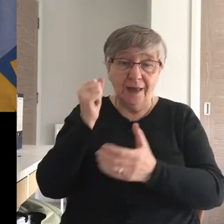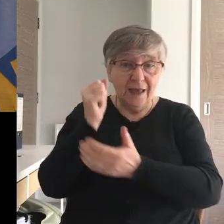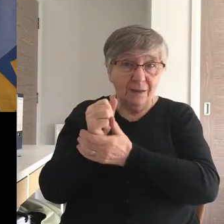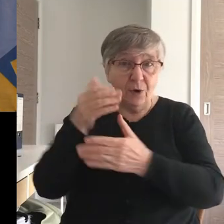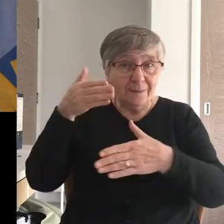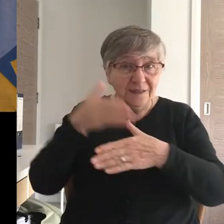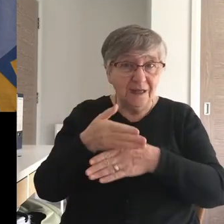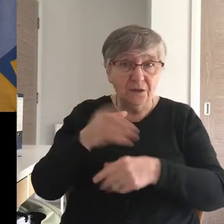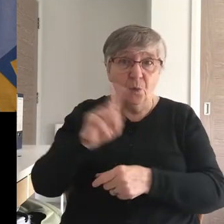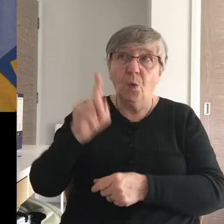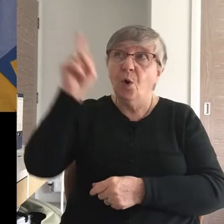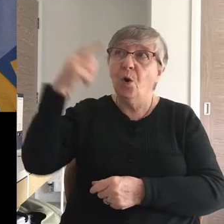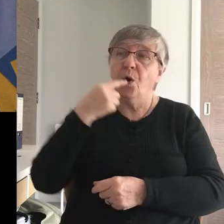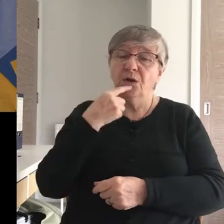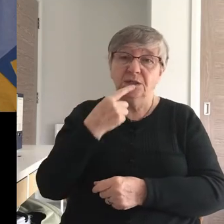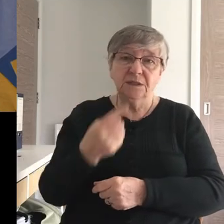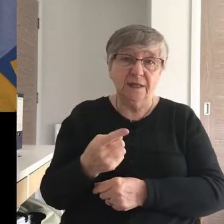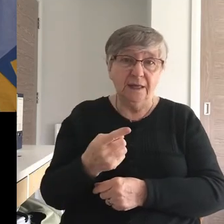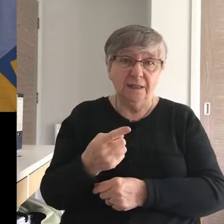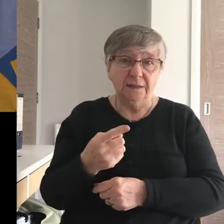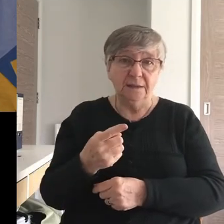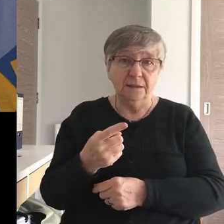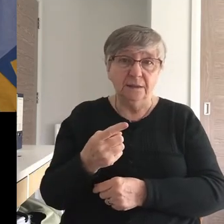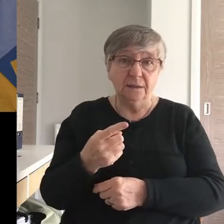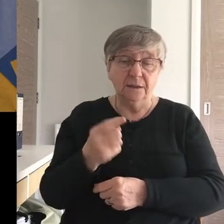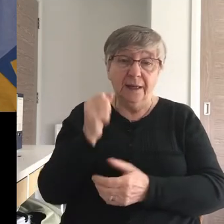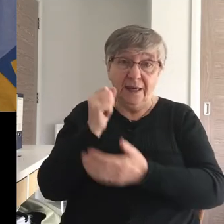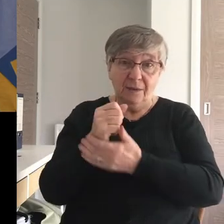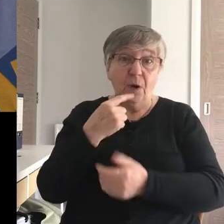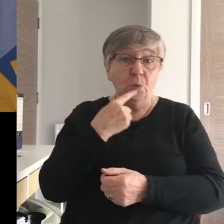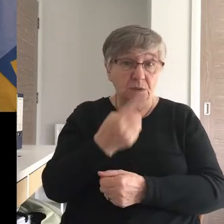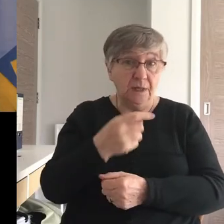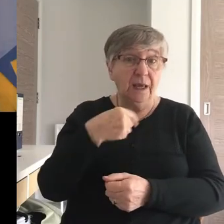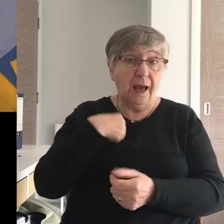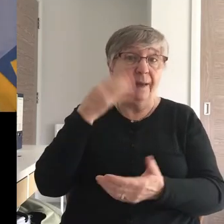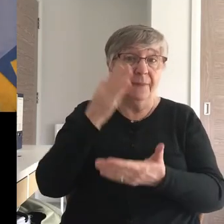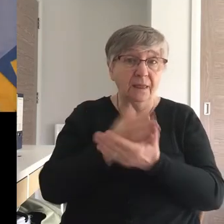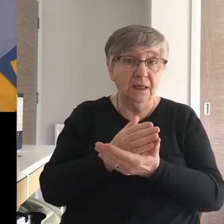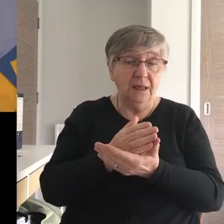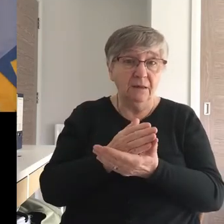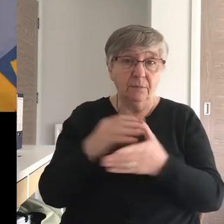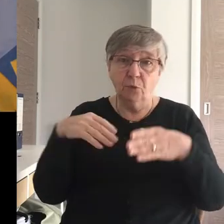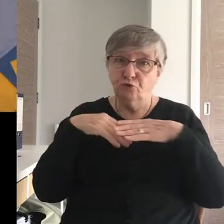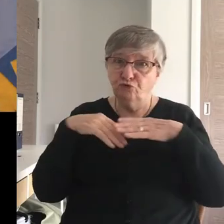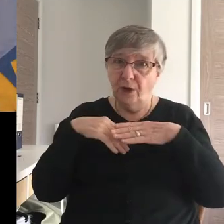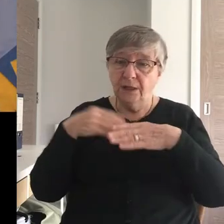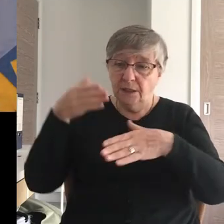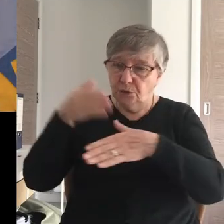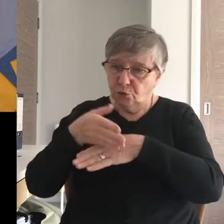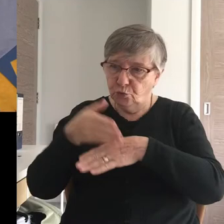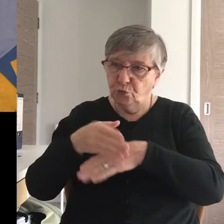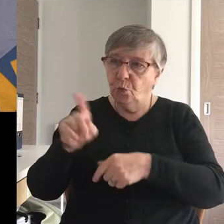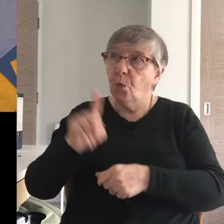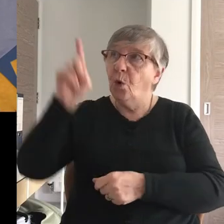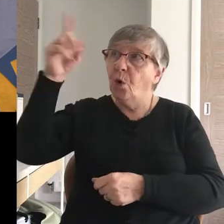Here was someone who was very much not just saying, I believe, but was prepared to act on it and to trust.